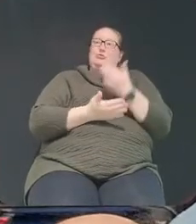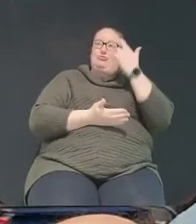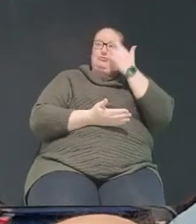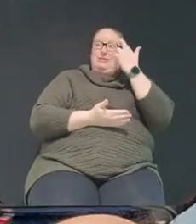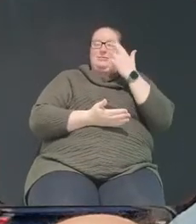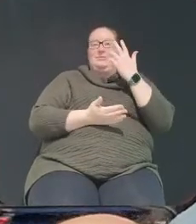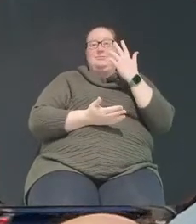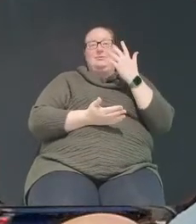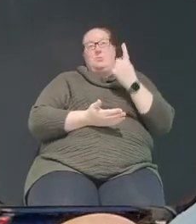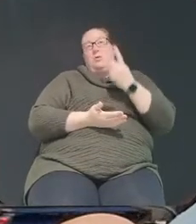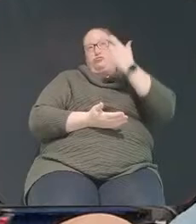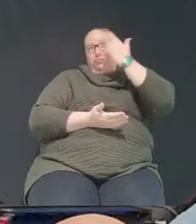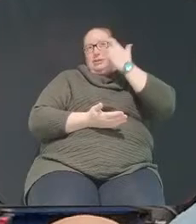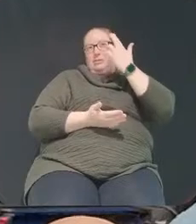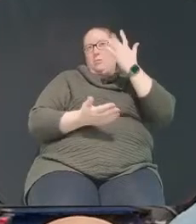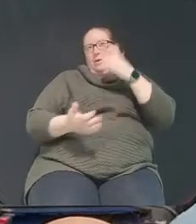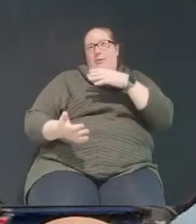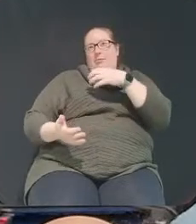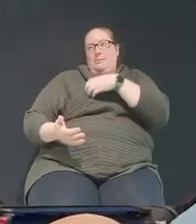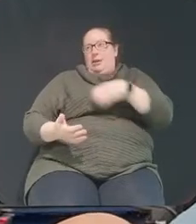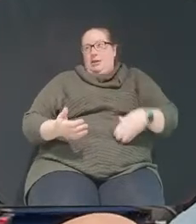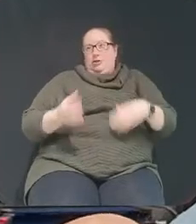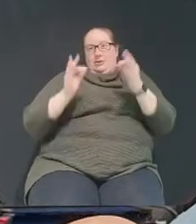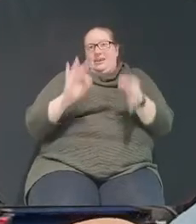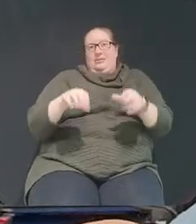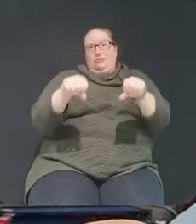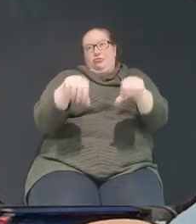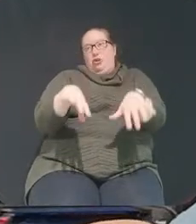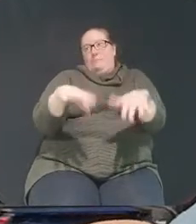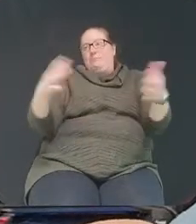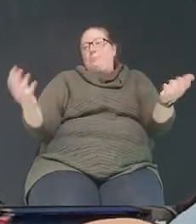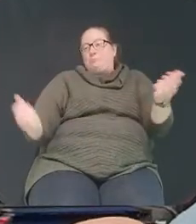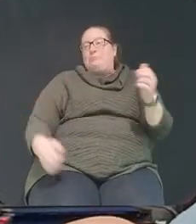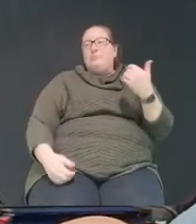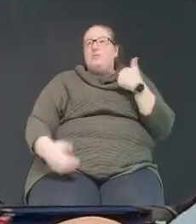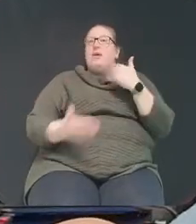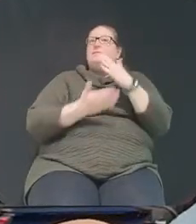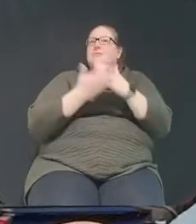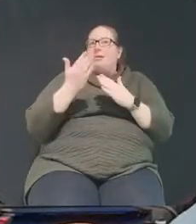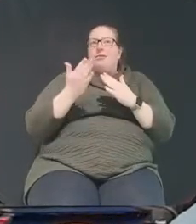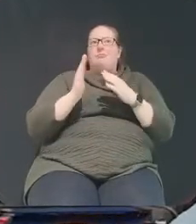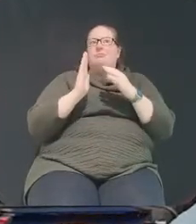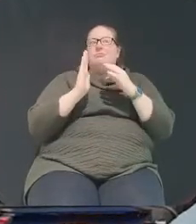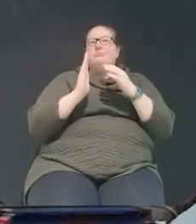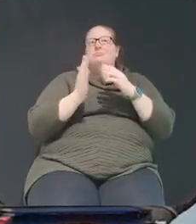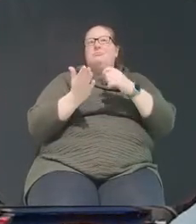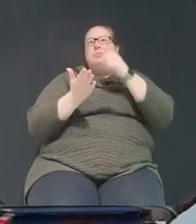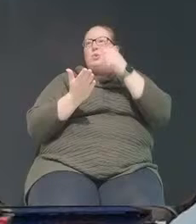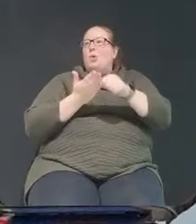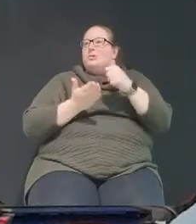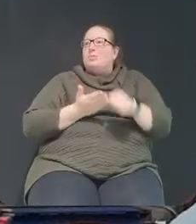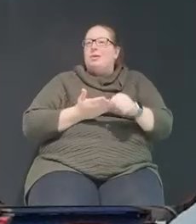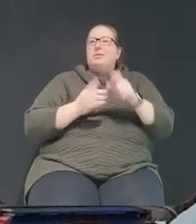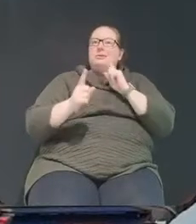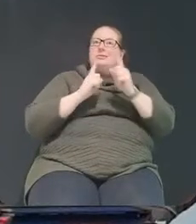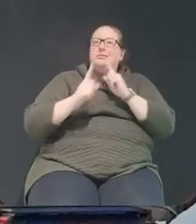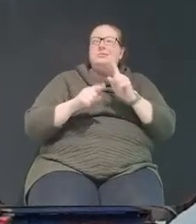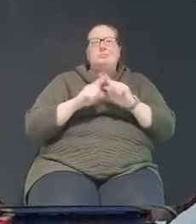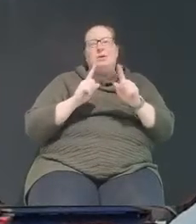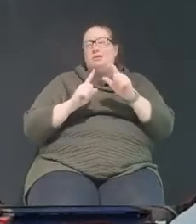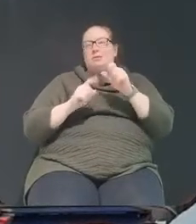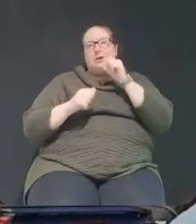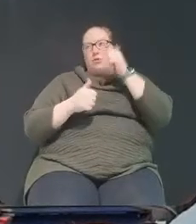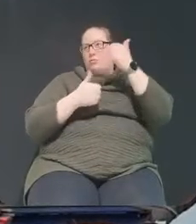to like not do that program anymore. So there is correspondence on it. I don't remember everything I read on it, but it's there.